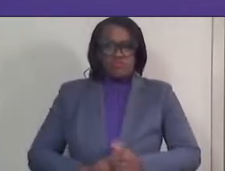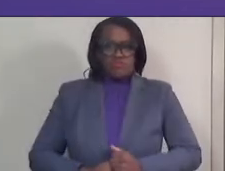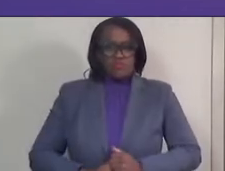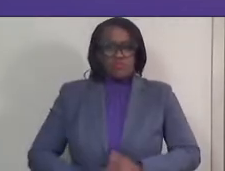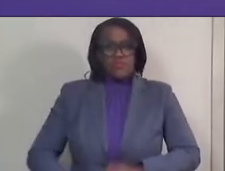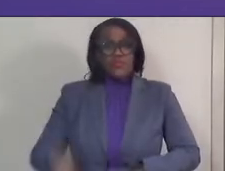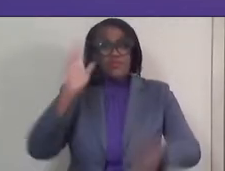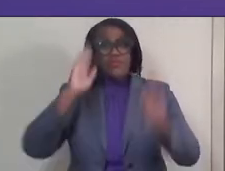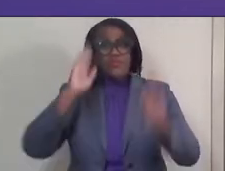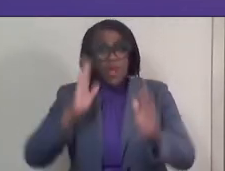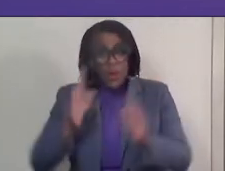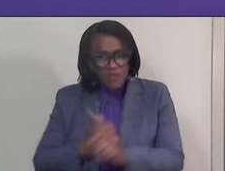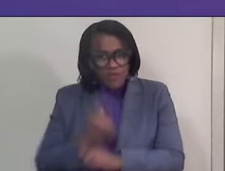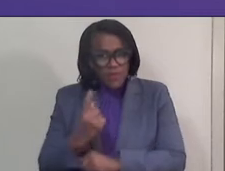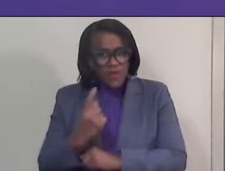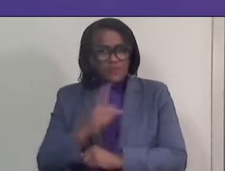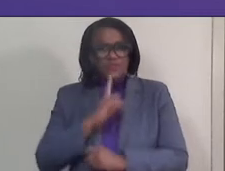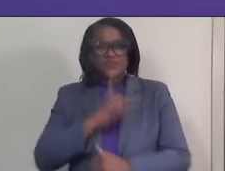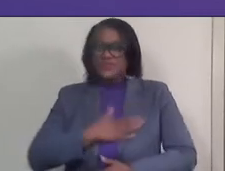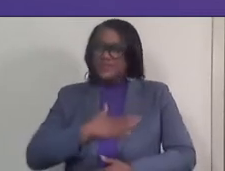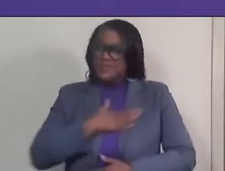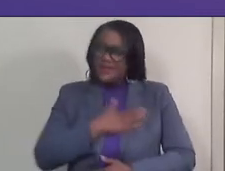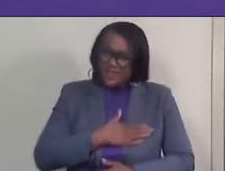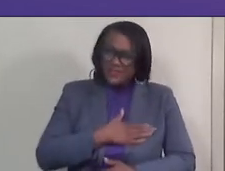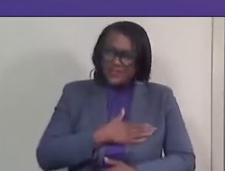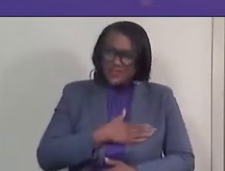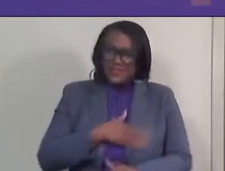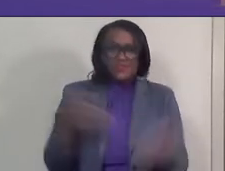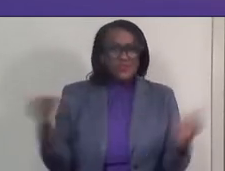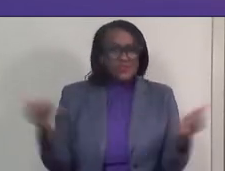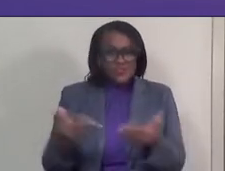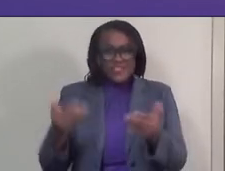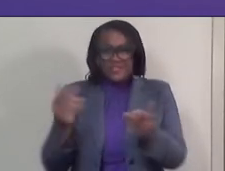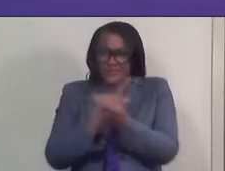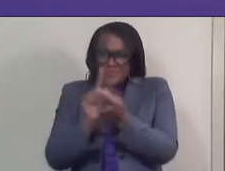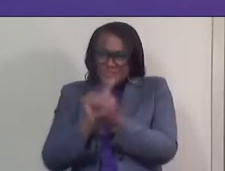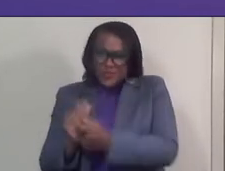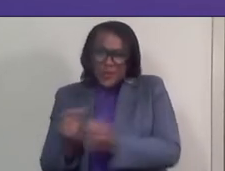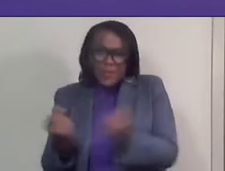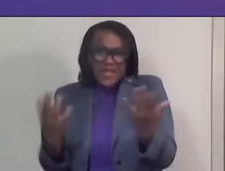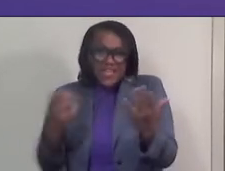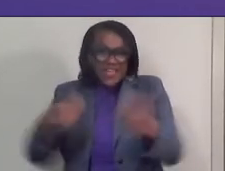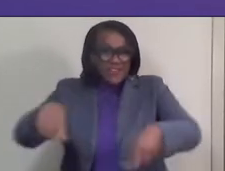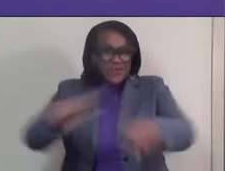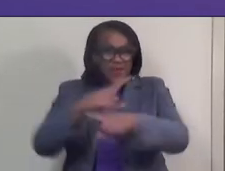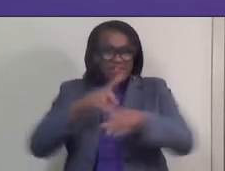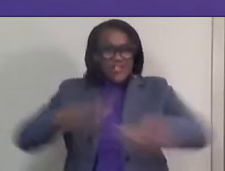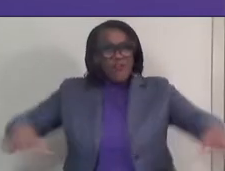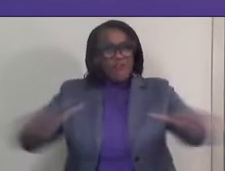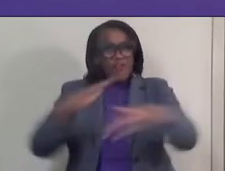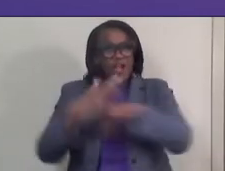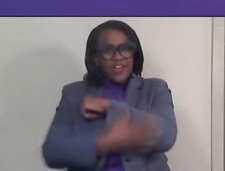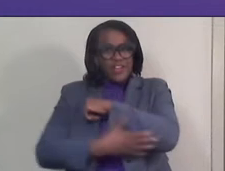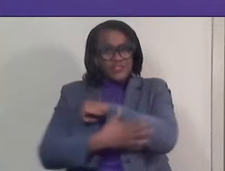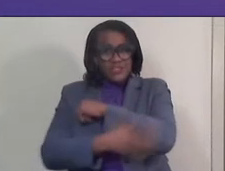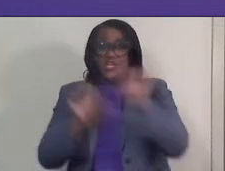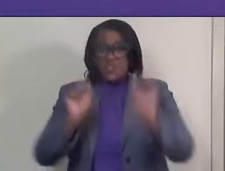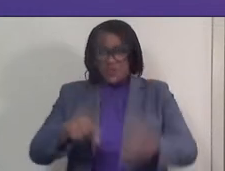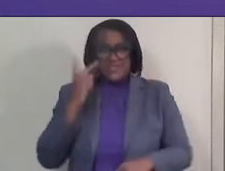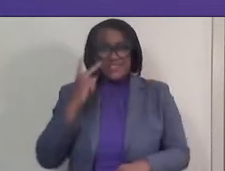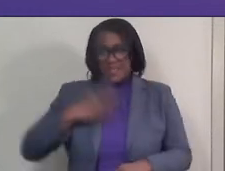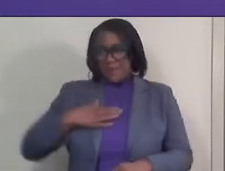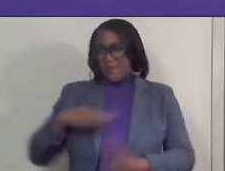Hello, everyone. It's a real pleasure to greet so many of you from all over the country. As you can see from my background,